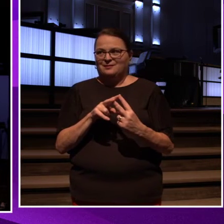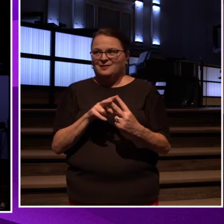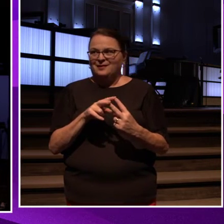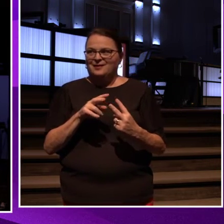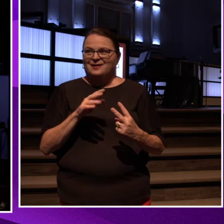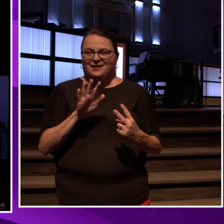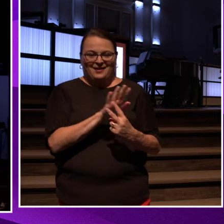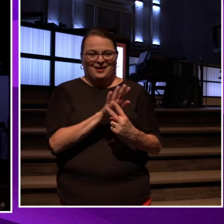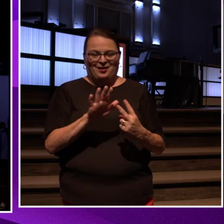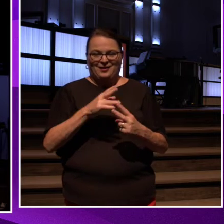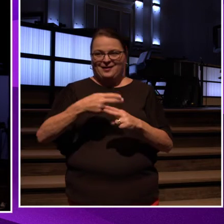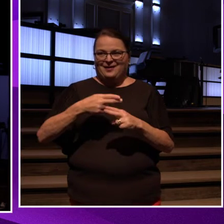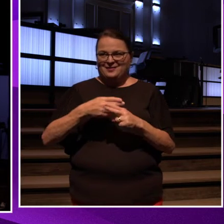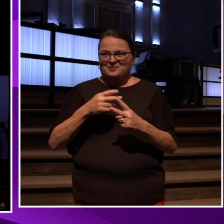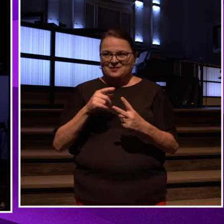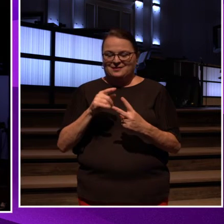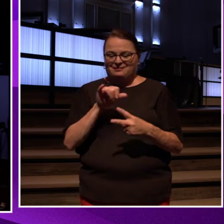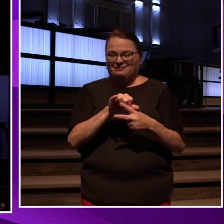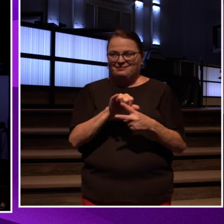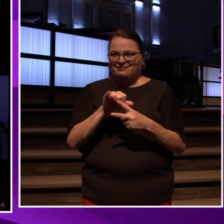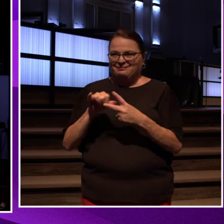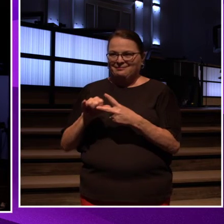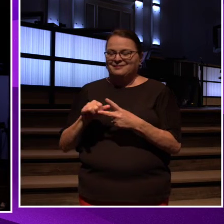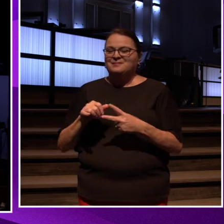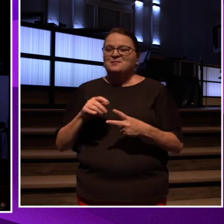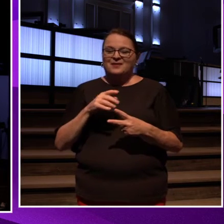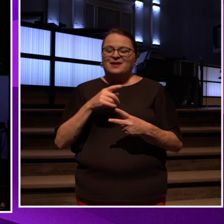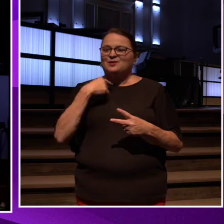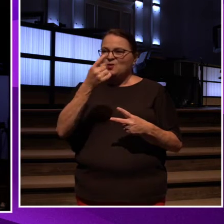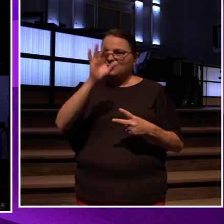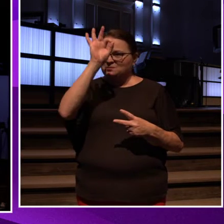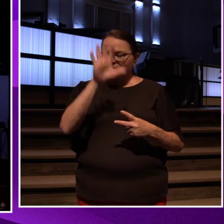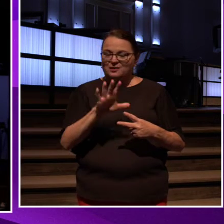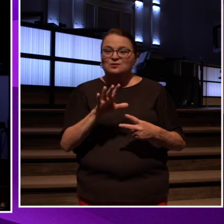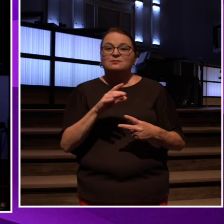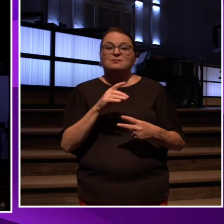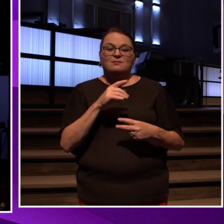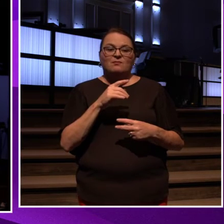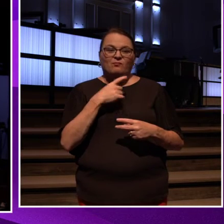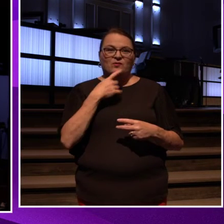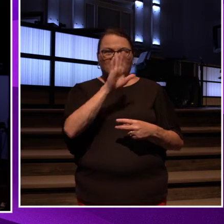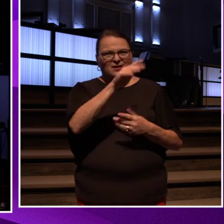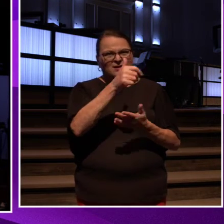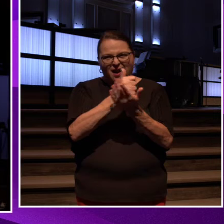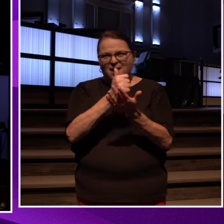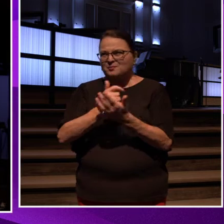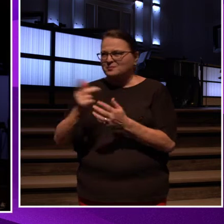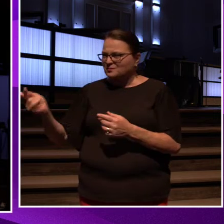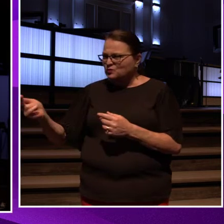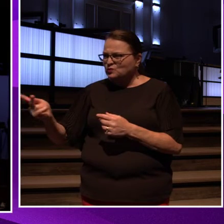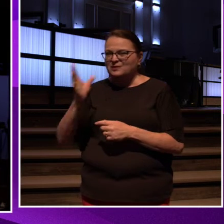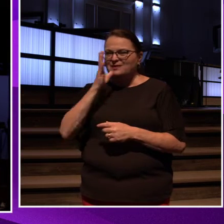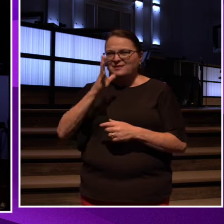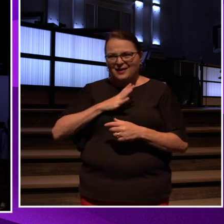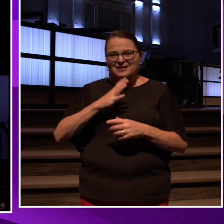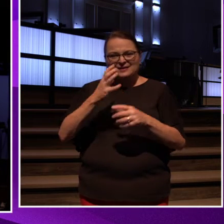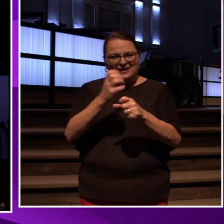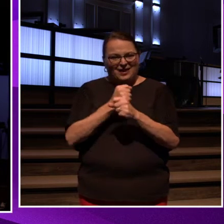are their names. And he told one of his pastors, his dear yoke fellow, help those ladies get along.